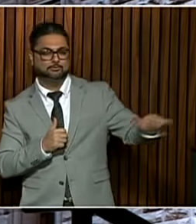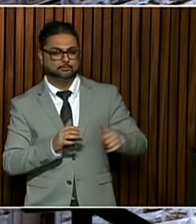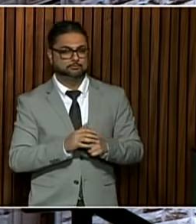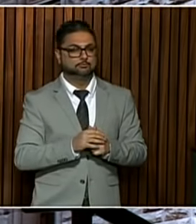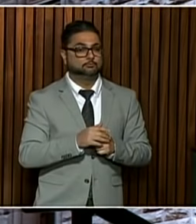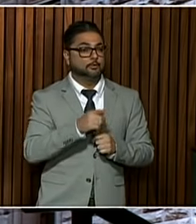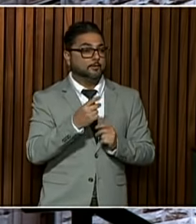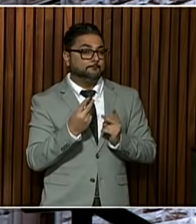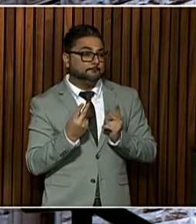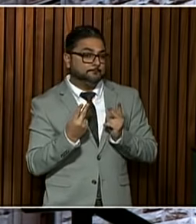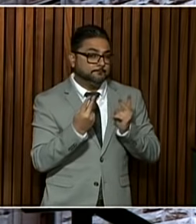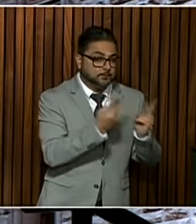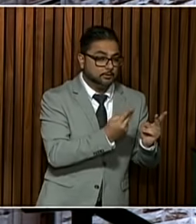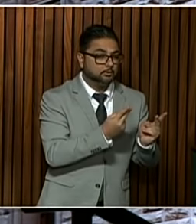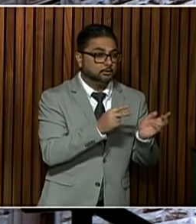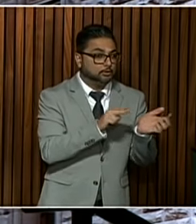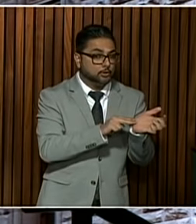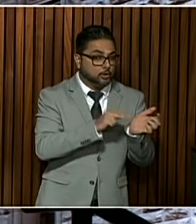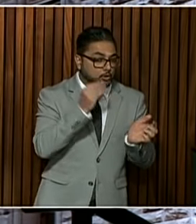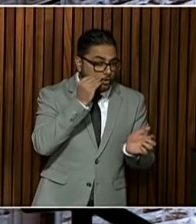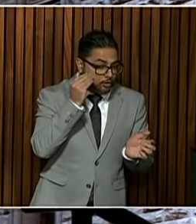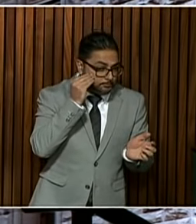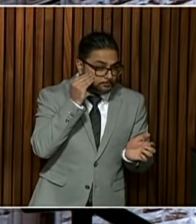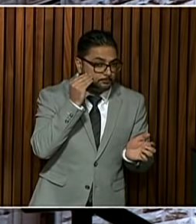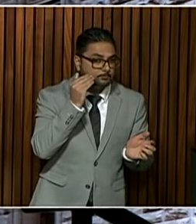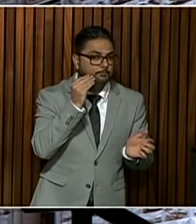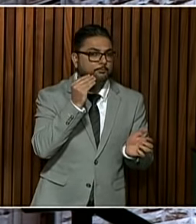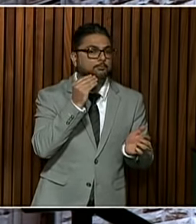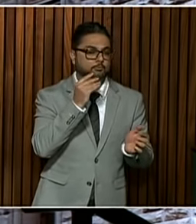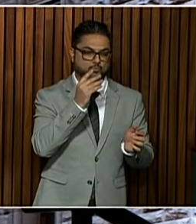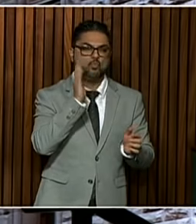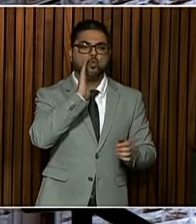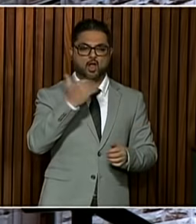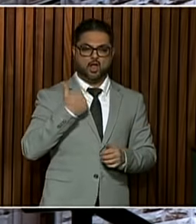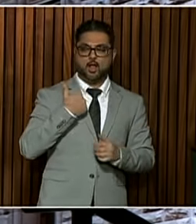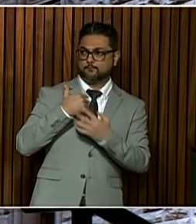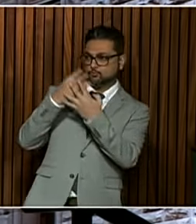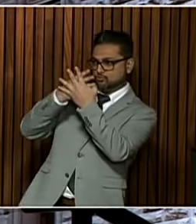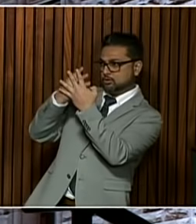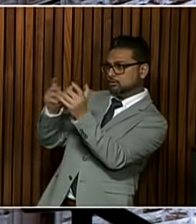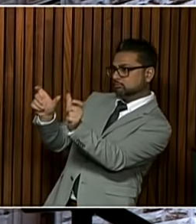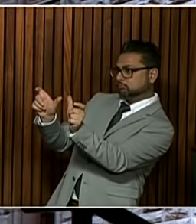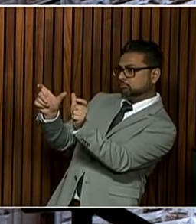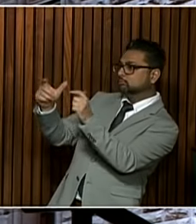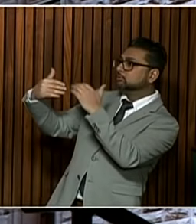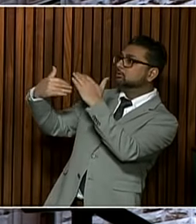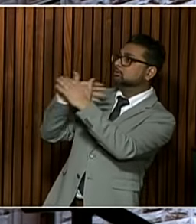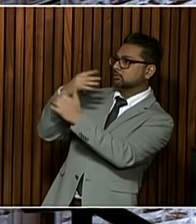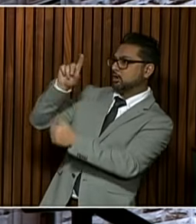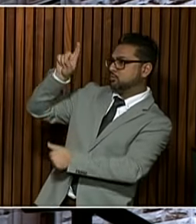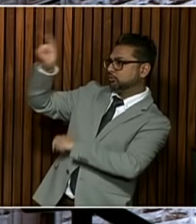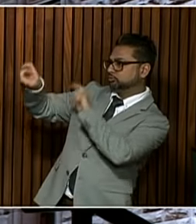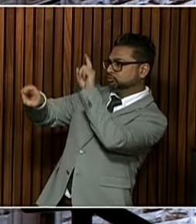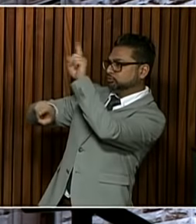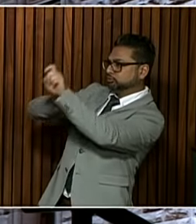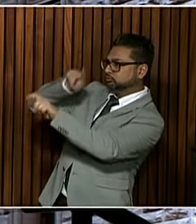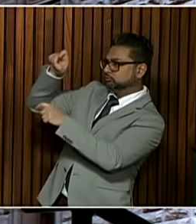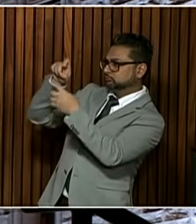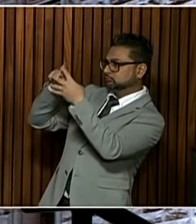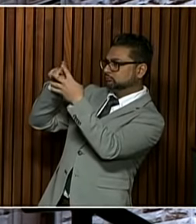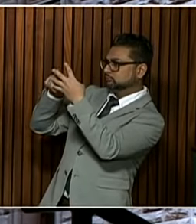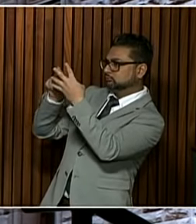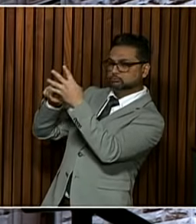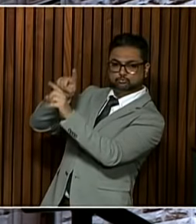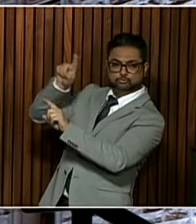your staff, and making sure you're not moving infections from one facility to another by staff movement, etc. So these are